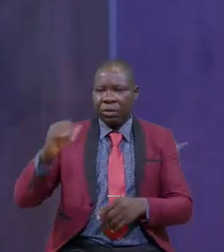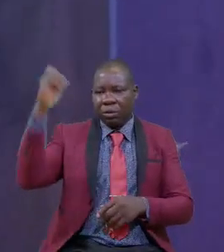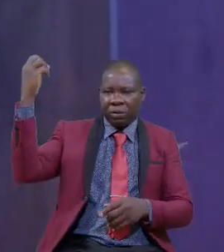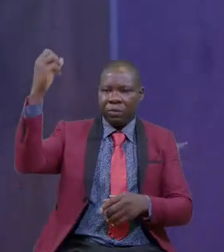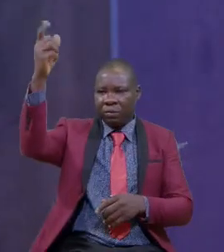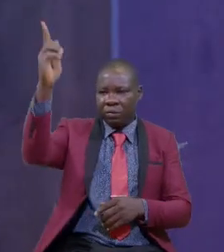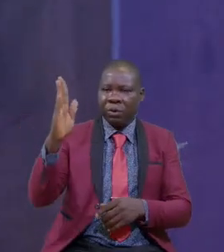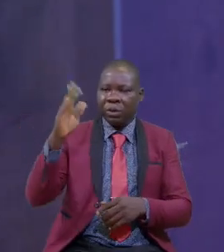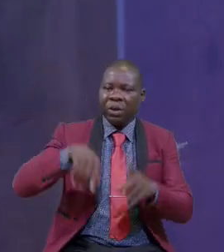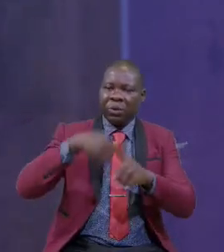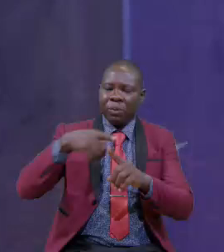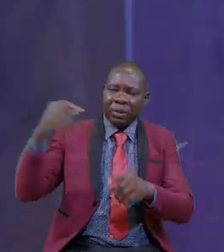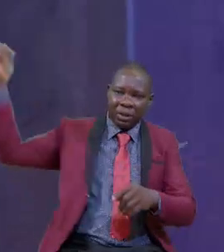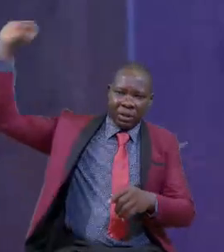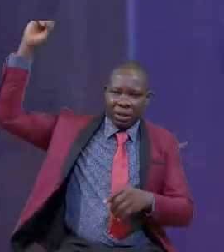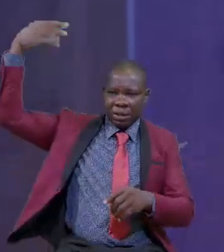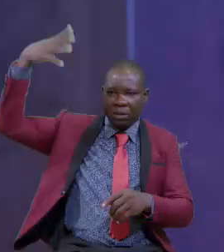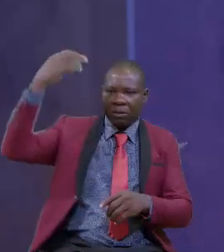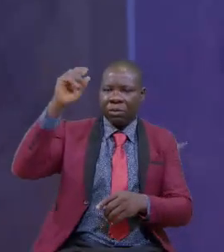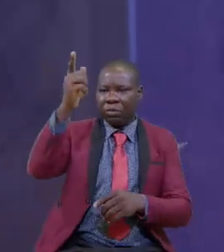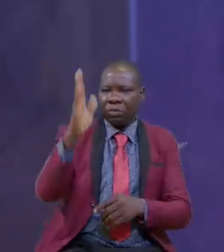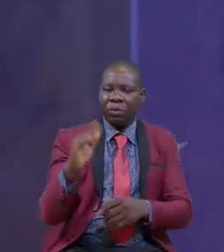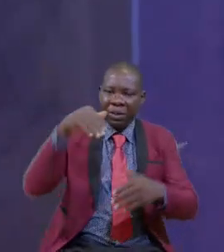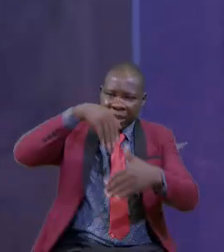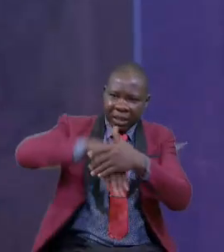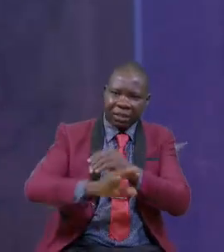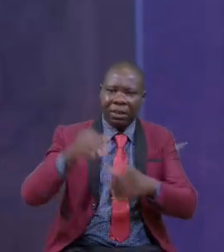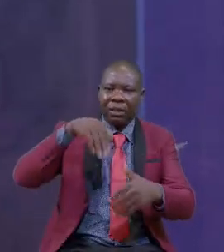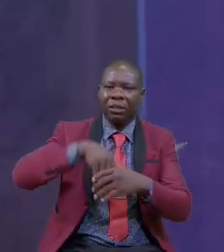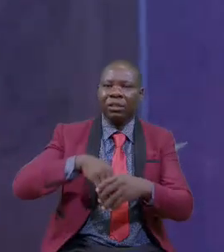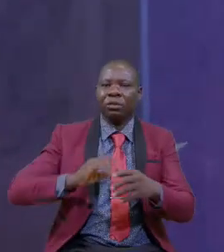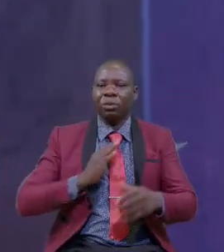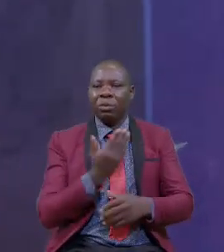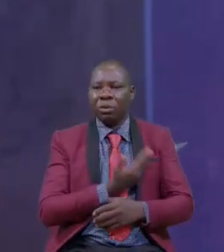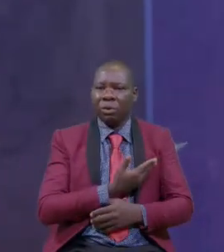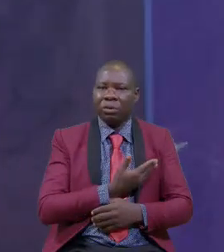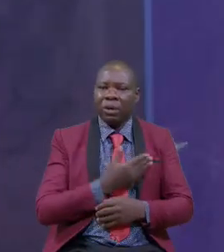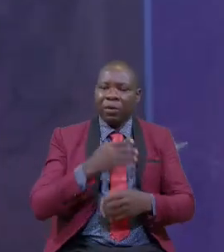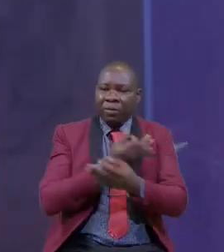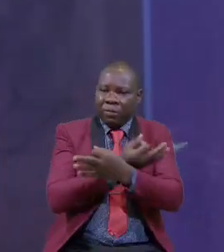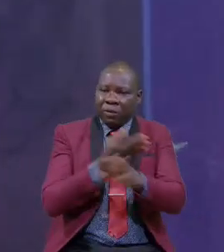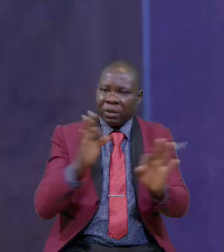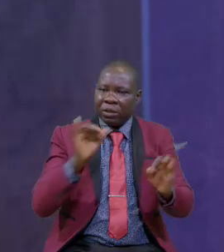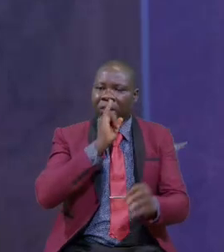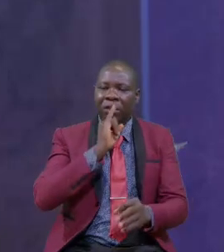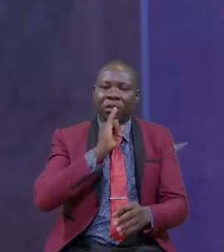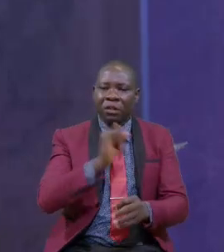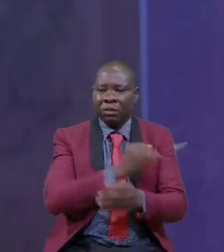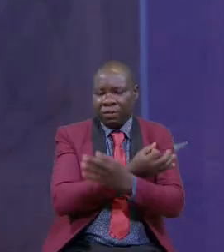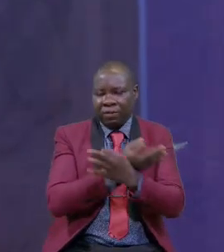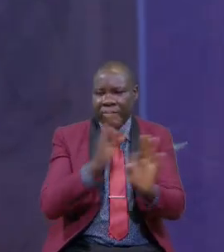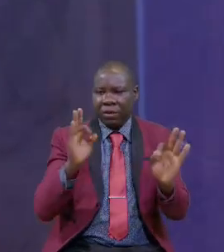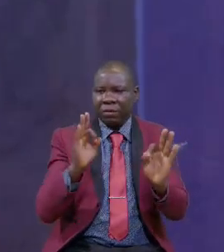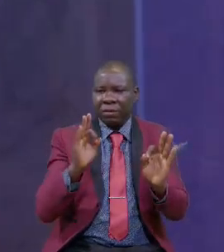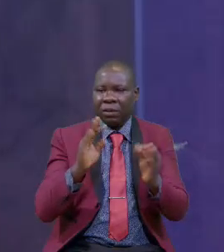entered into us. Forgiveness is forgiveness, and freedom is freedom in the sight of the Lord.